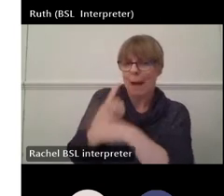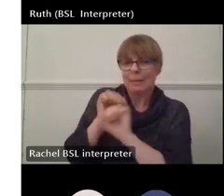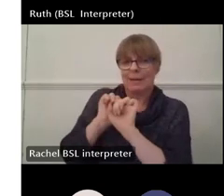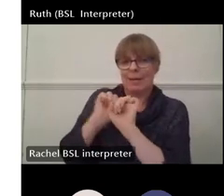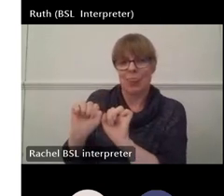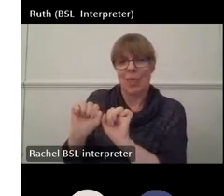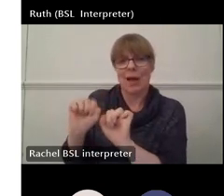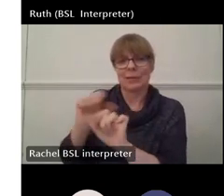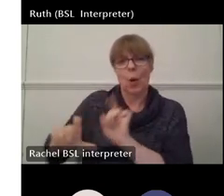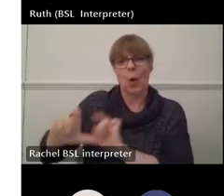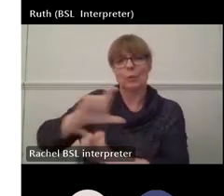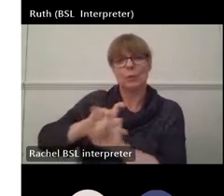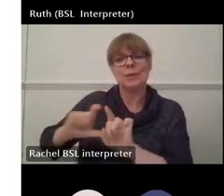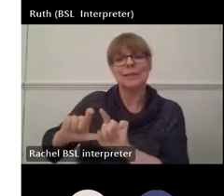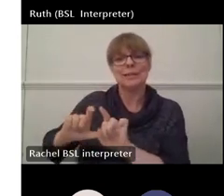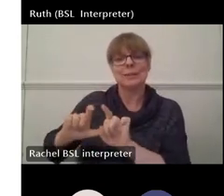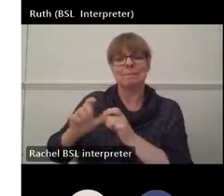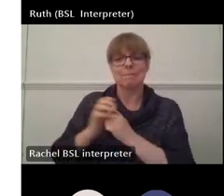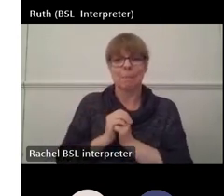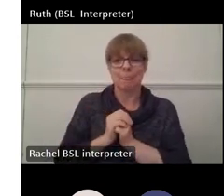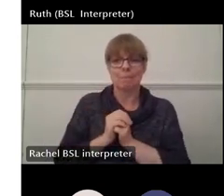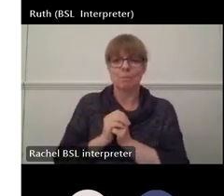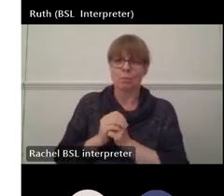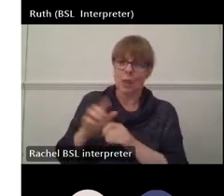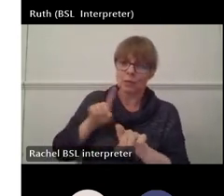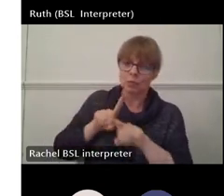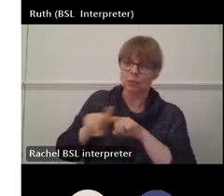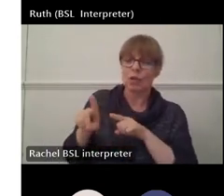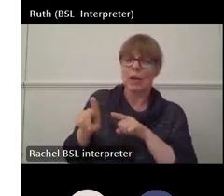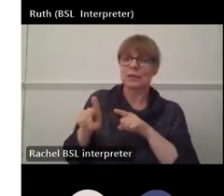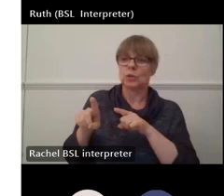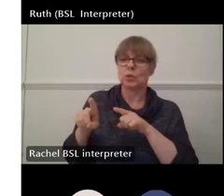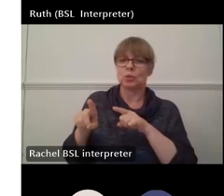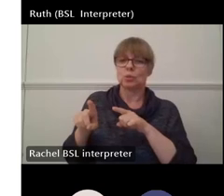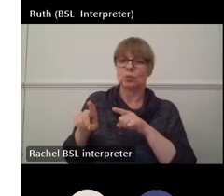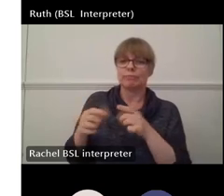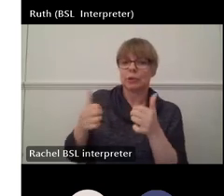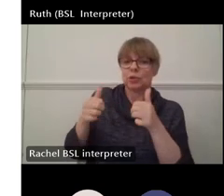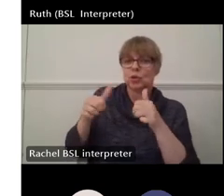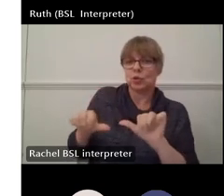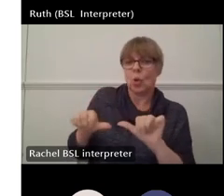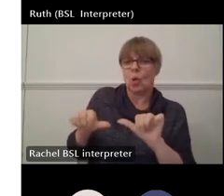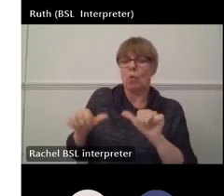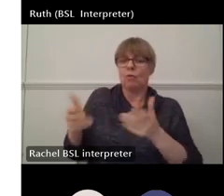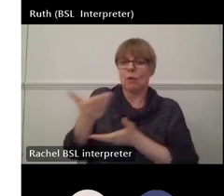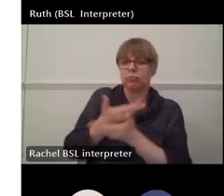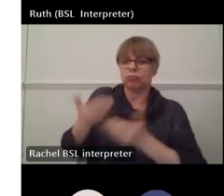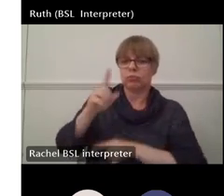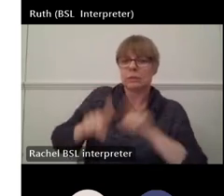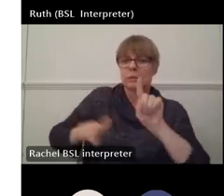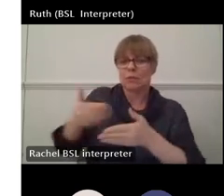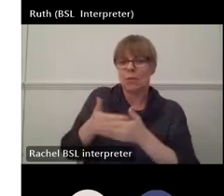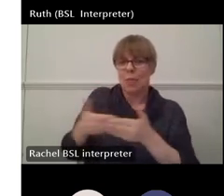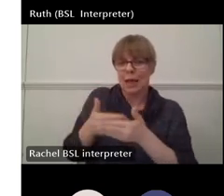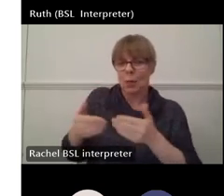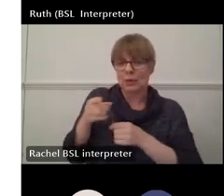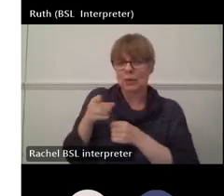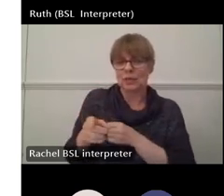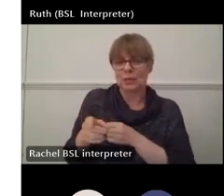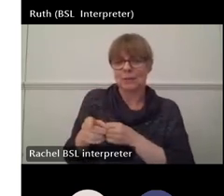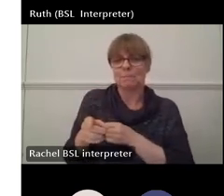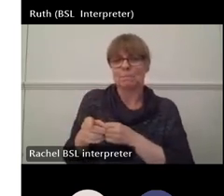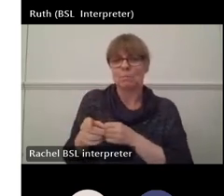African and Caribbean community, and try to solve them using various languages. And I do that